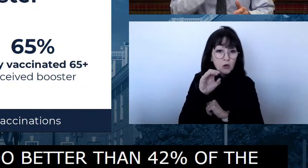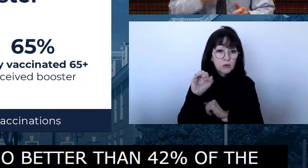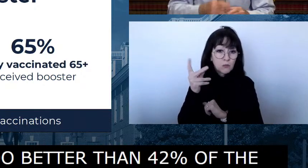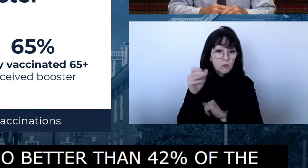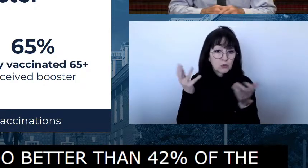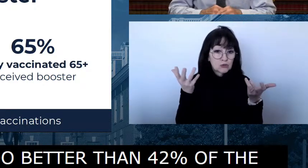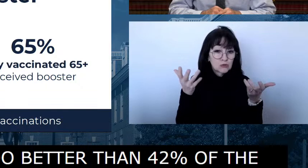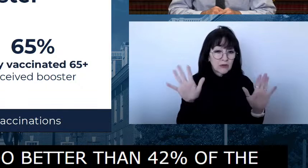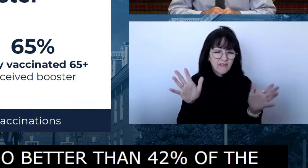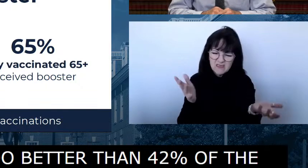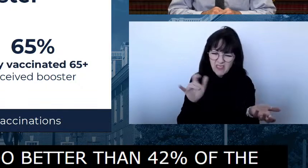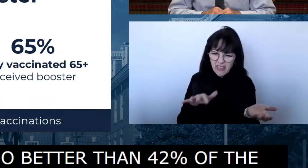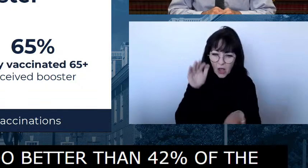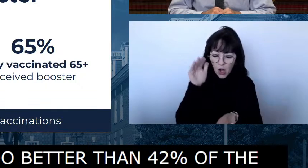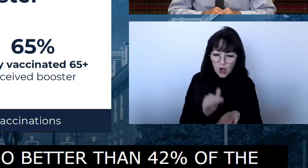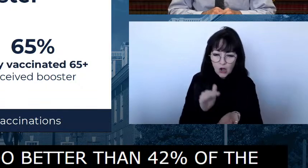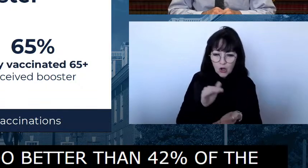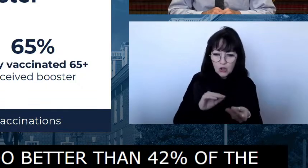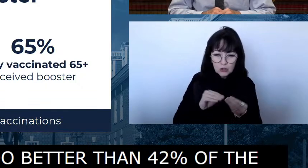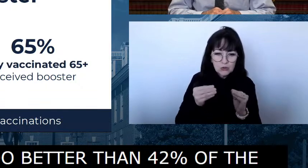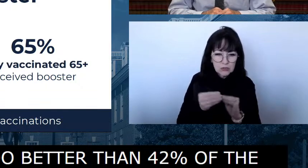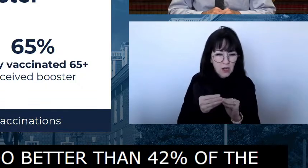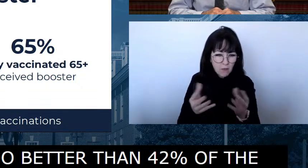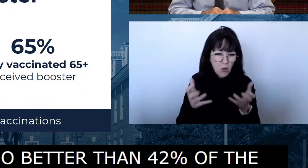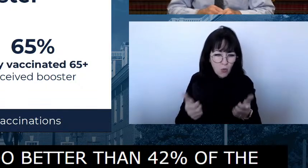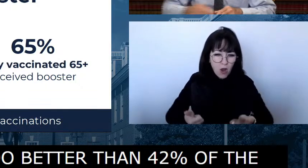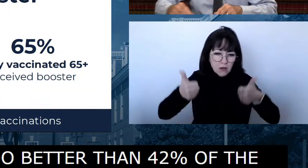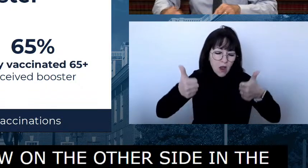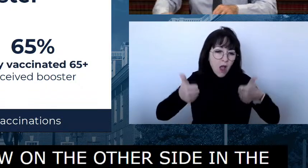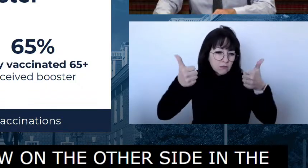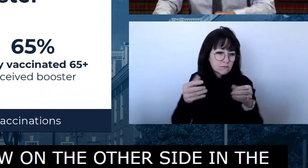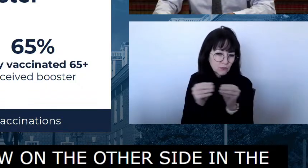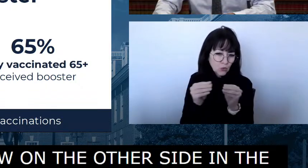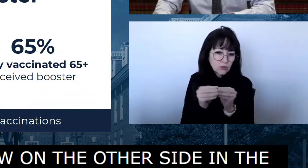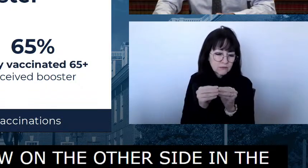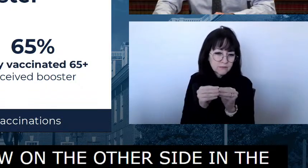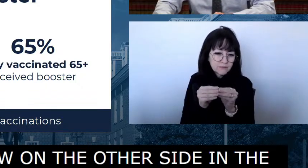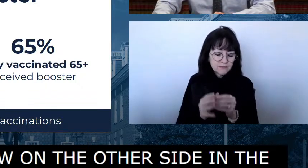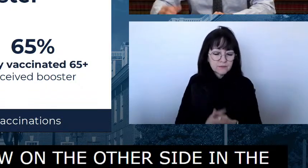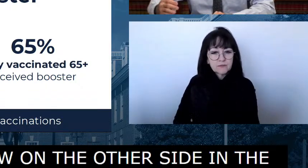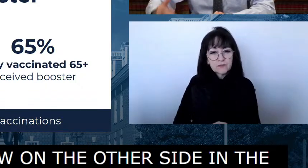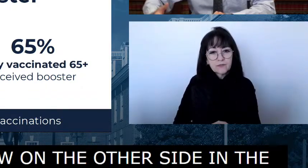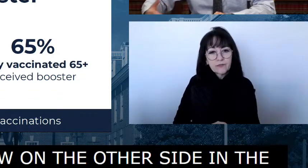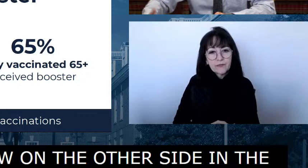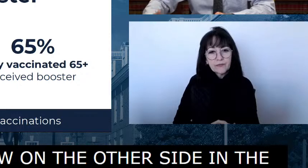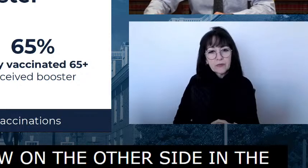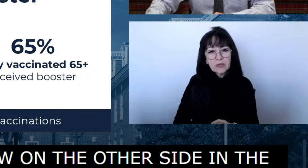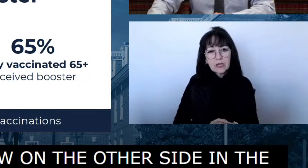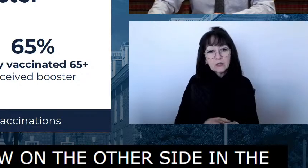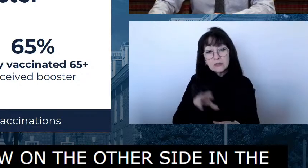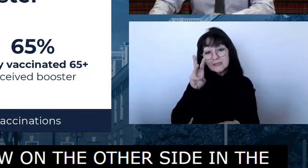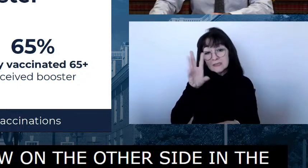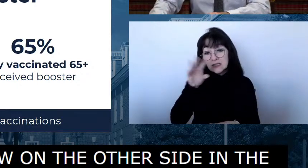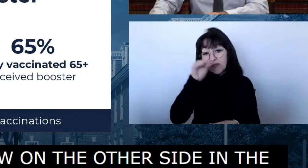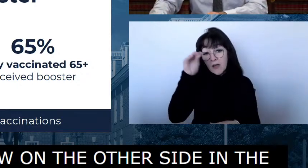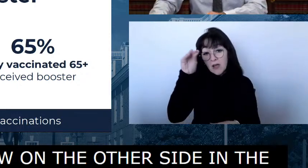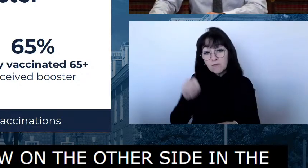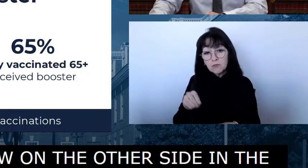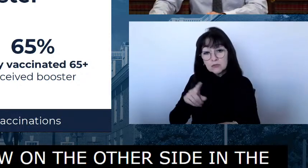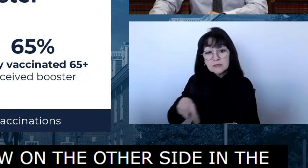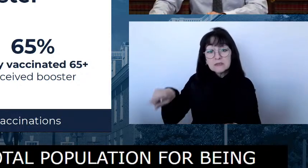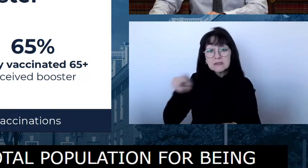range, 67% on the total population for being fully vaccinated. So we need to get that